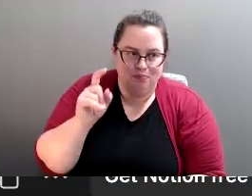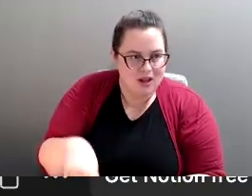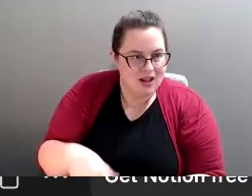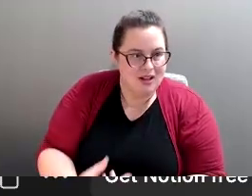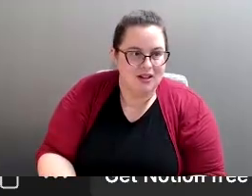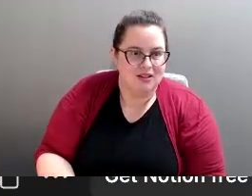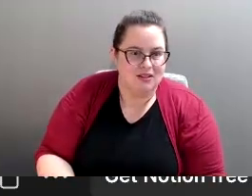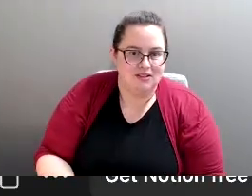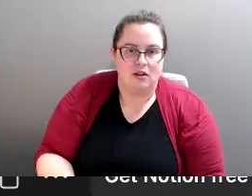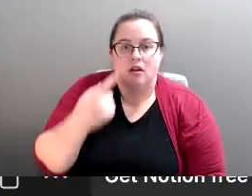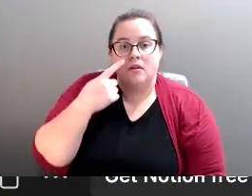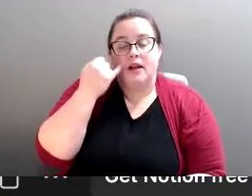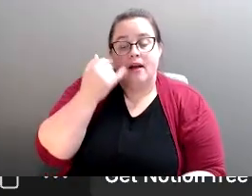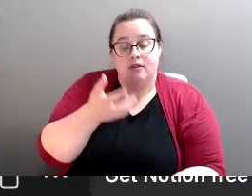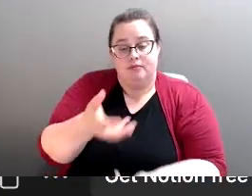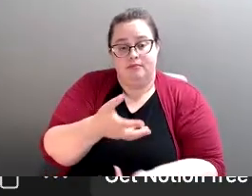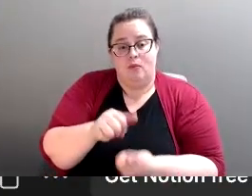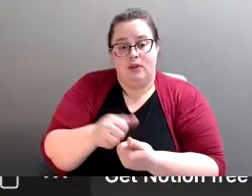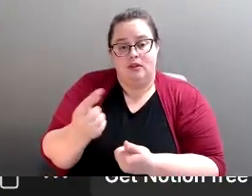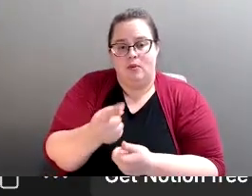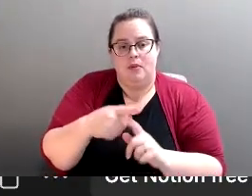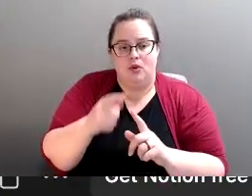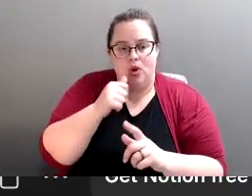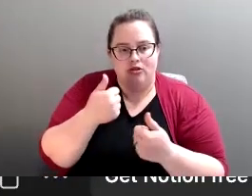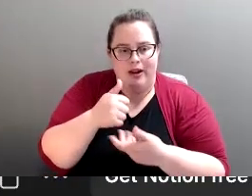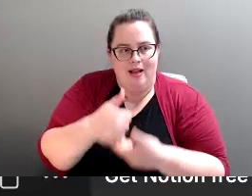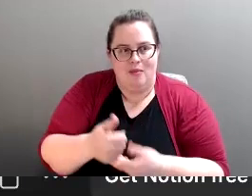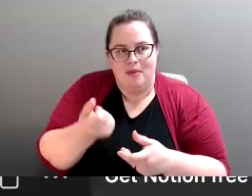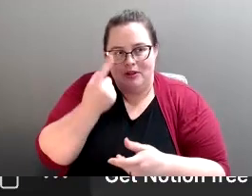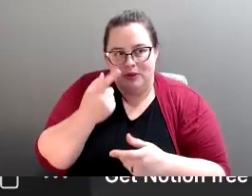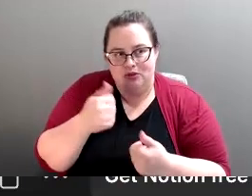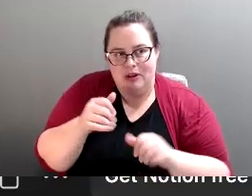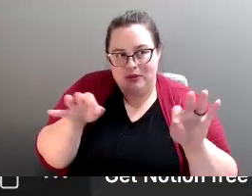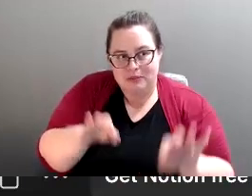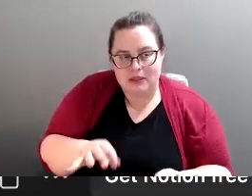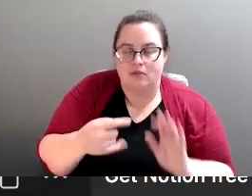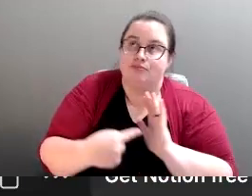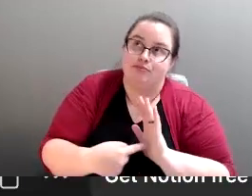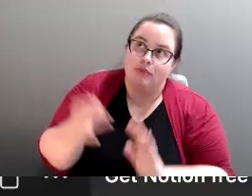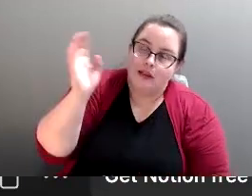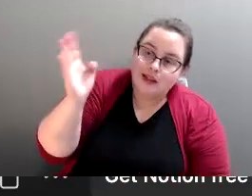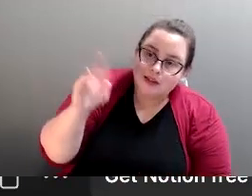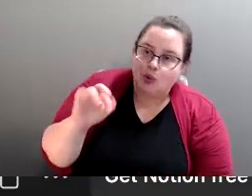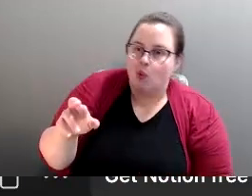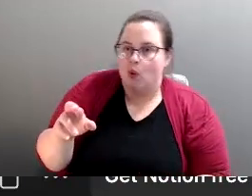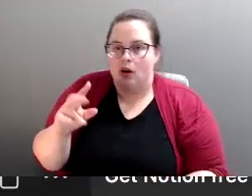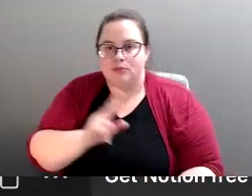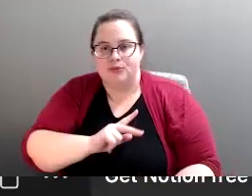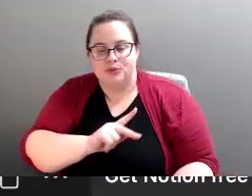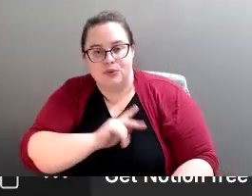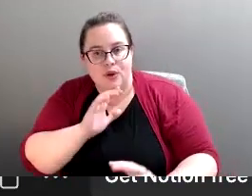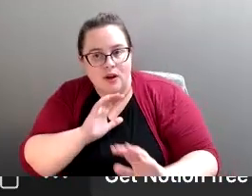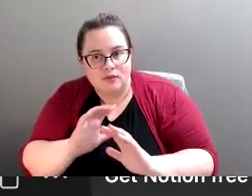somebody and you don't help them understand what you're trying to convey to them, let's say in a lecture, right? Or in just a personal commit, if we add